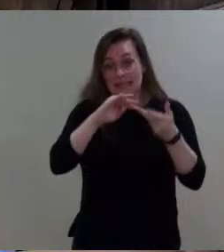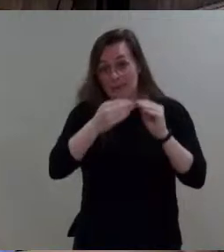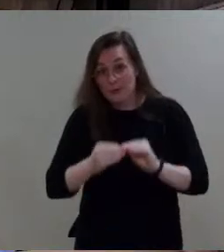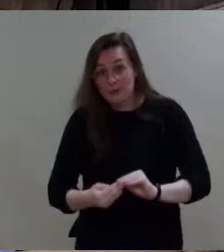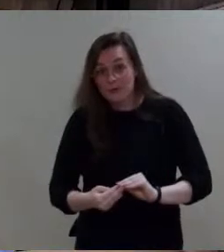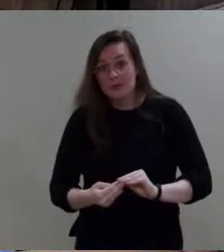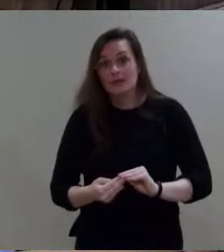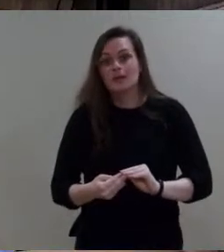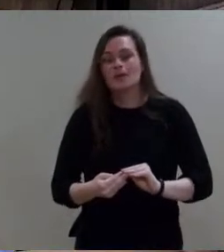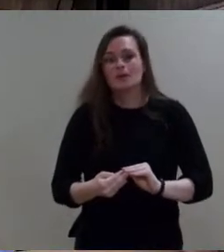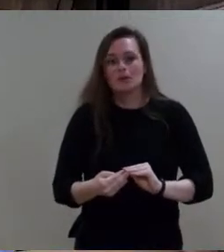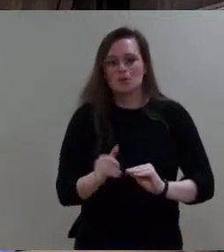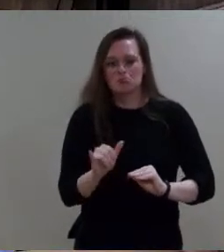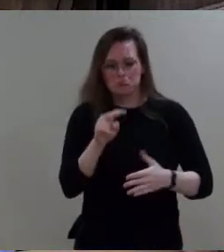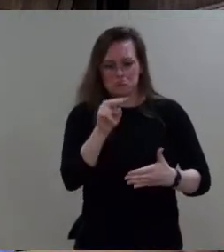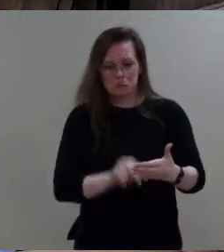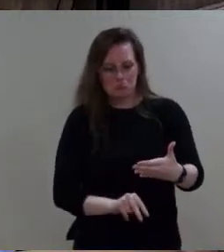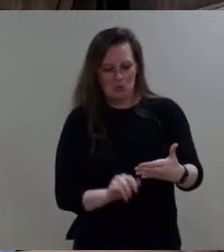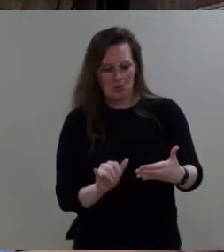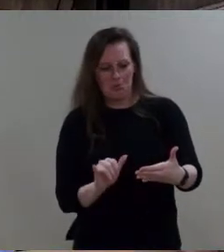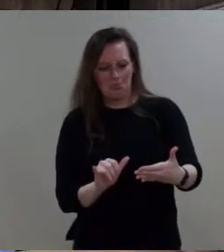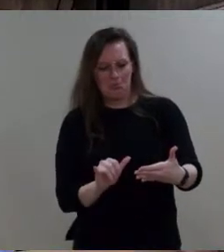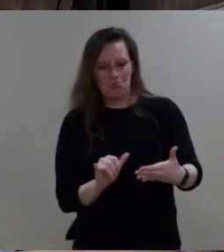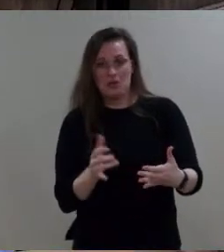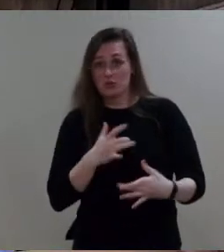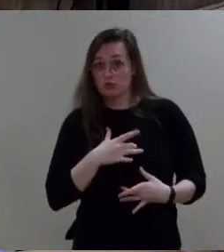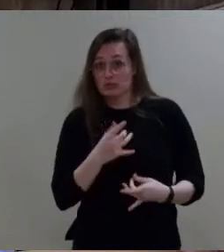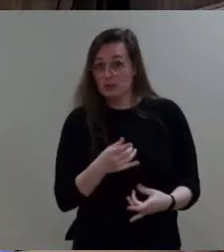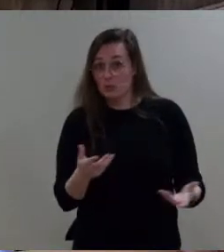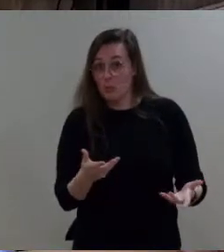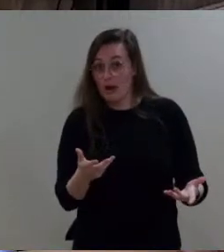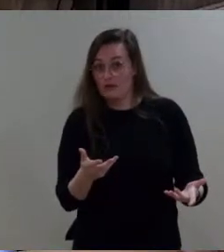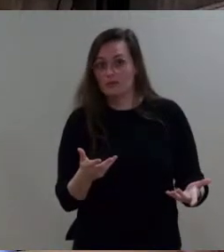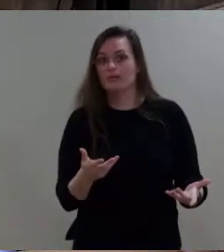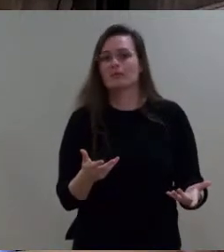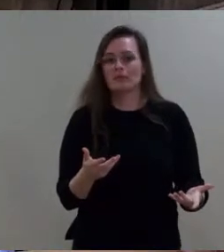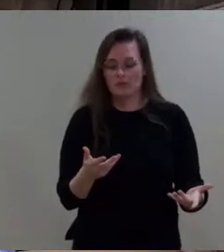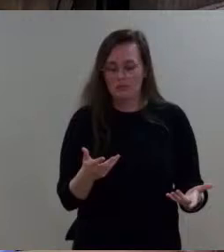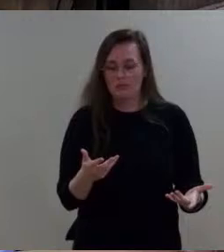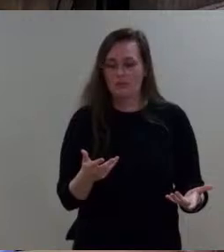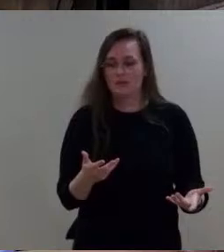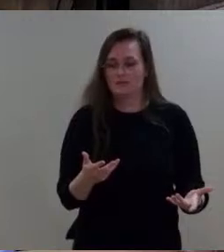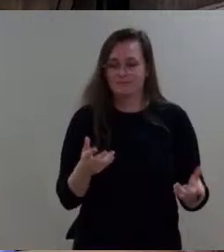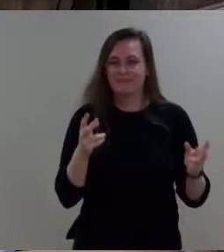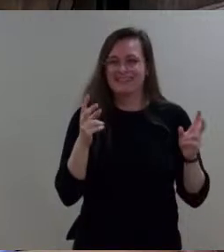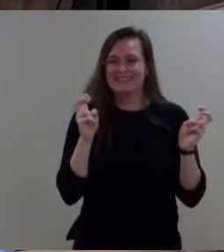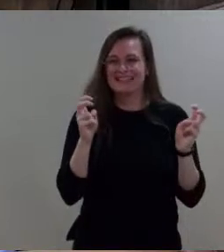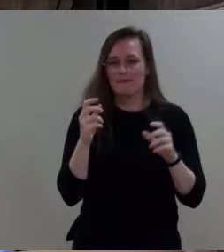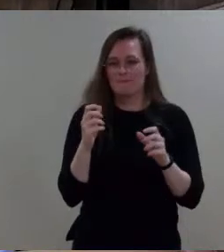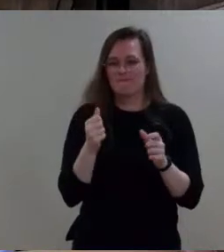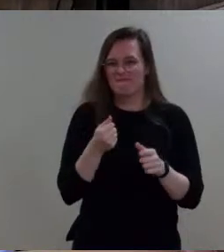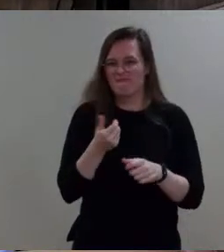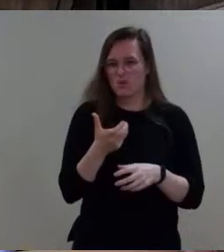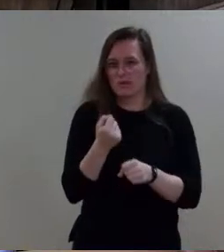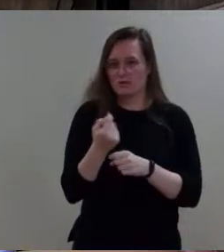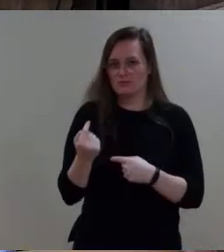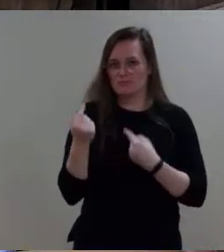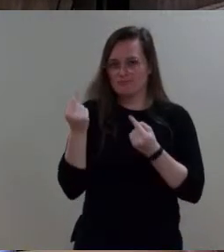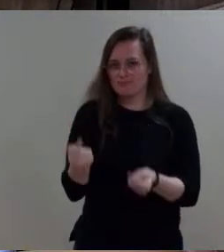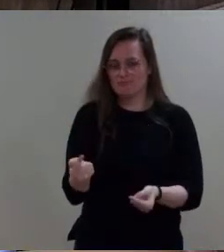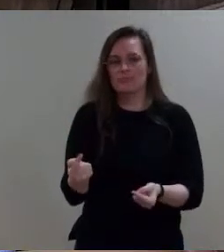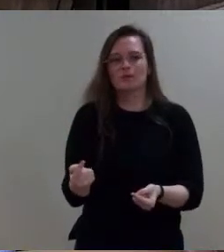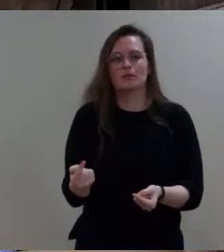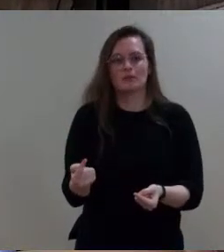it's interesting to note that it says over the past few years, we would have